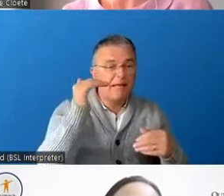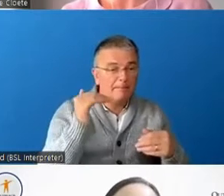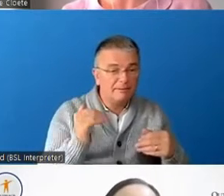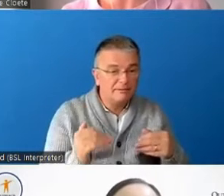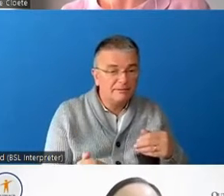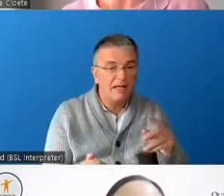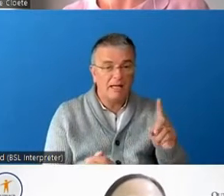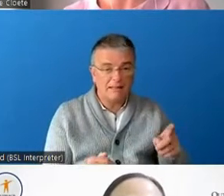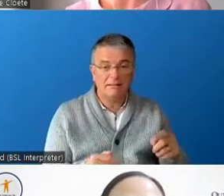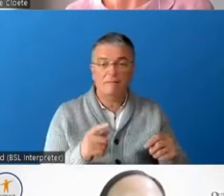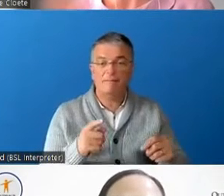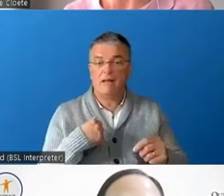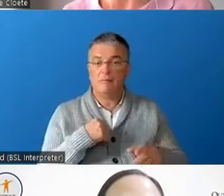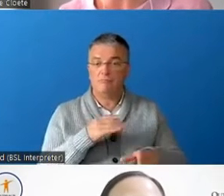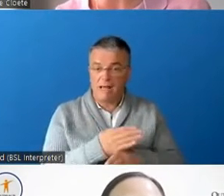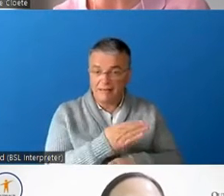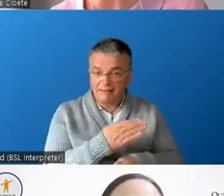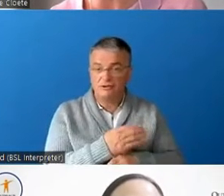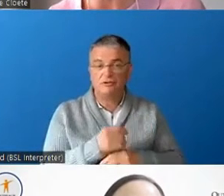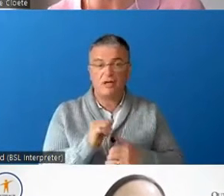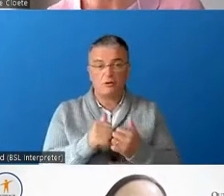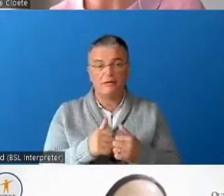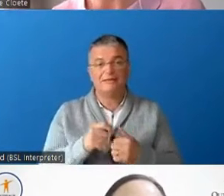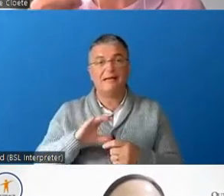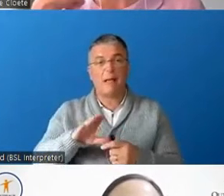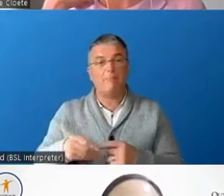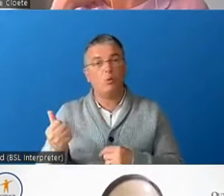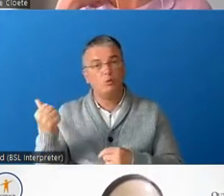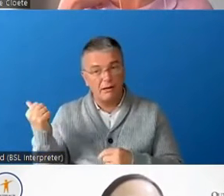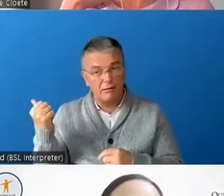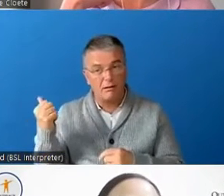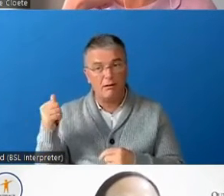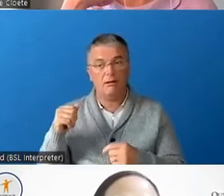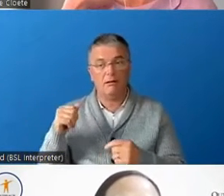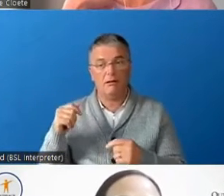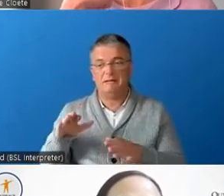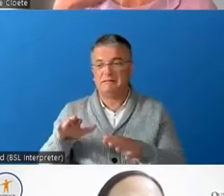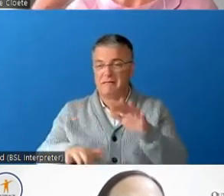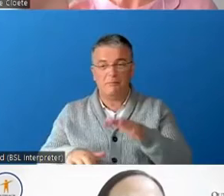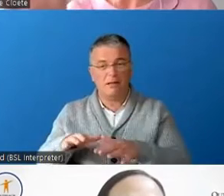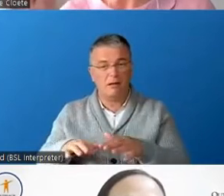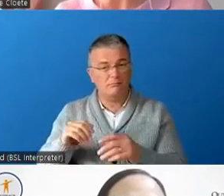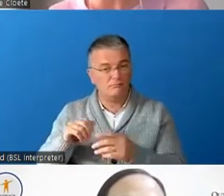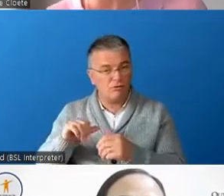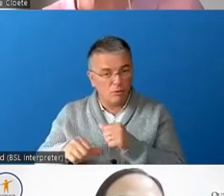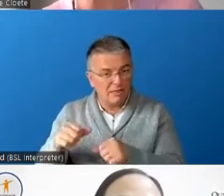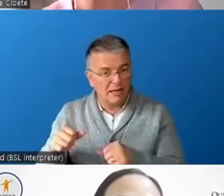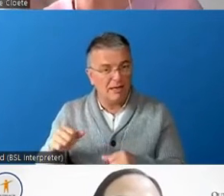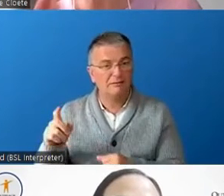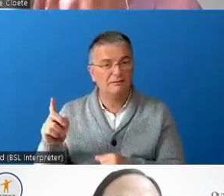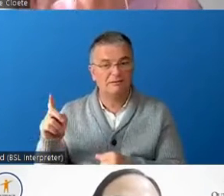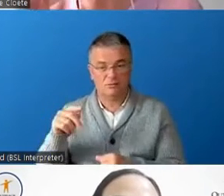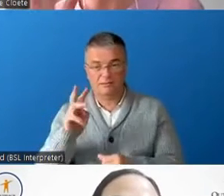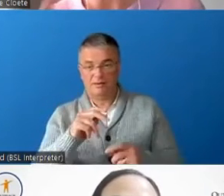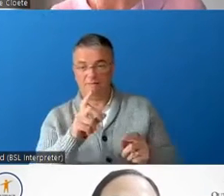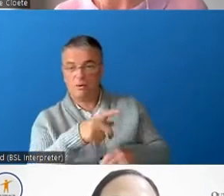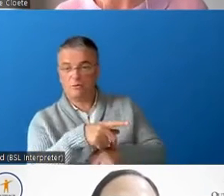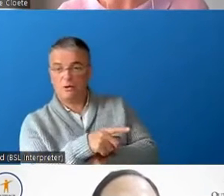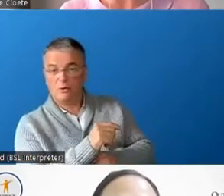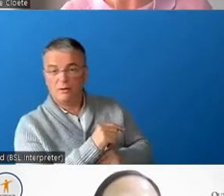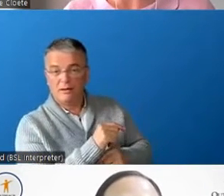Our practitioners and our colleagues in Cambodia have facilitated the same process. Here you can see in the photo a little